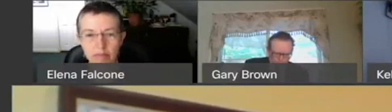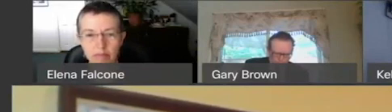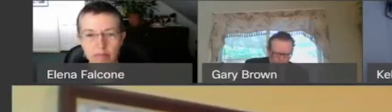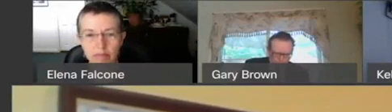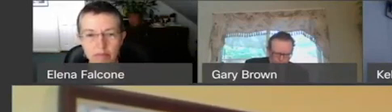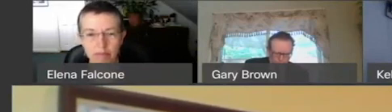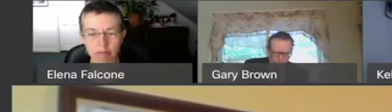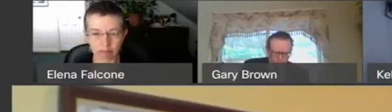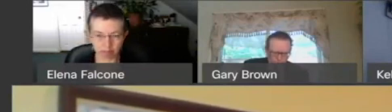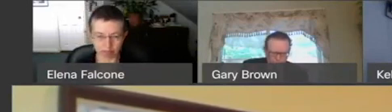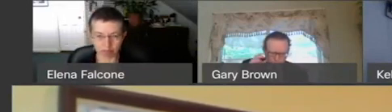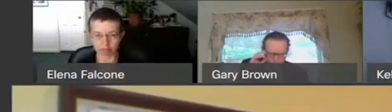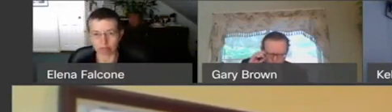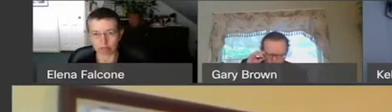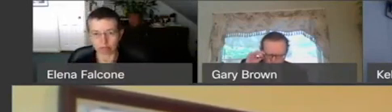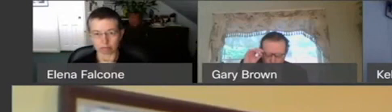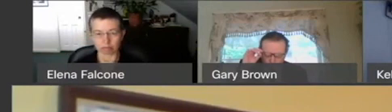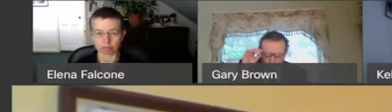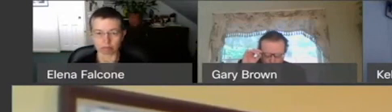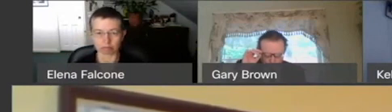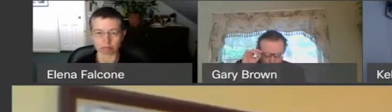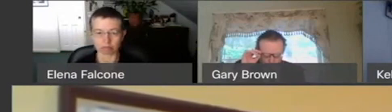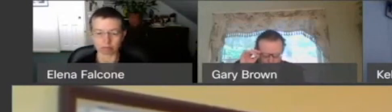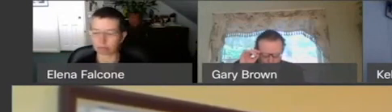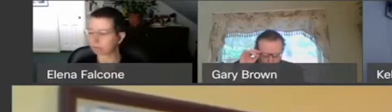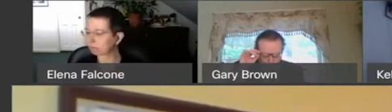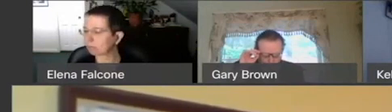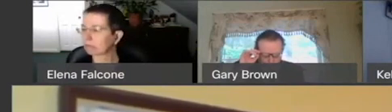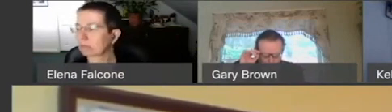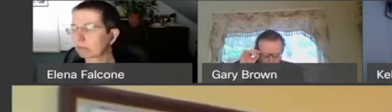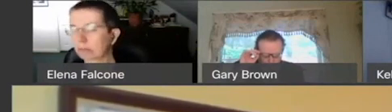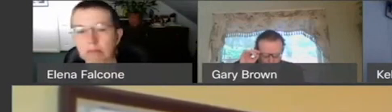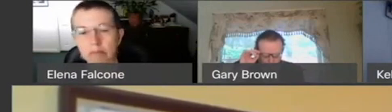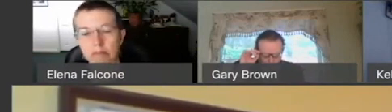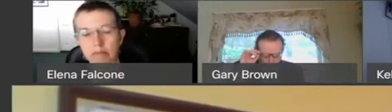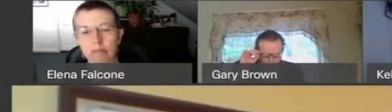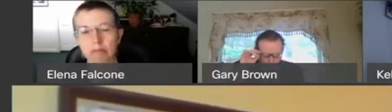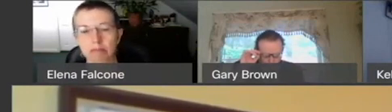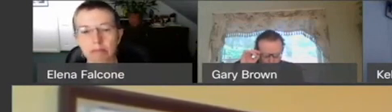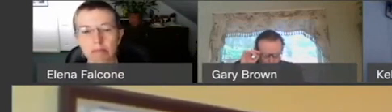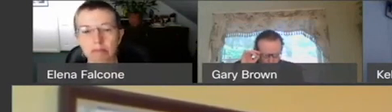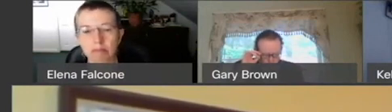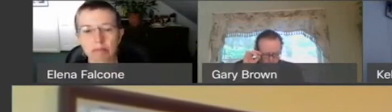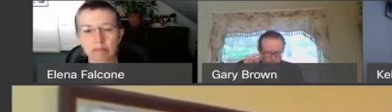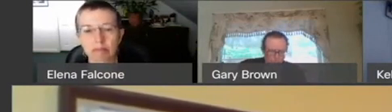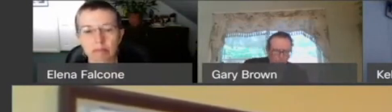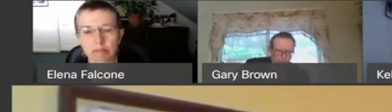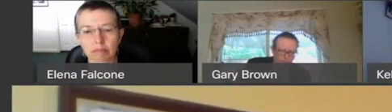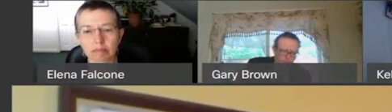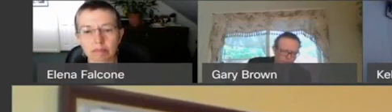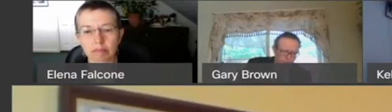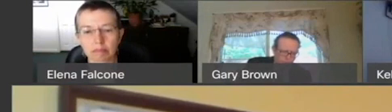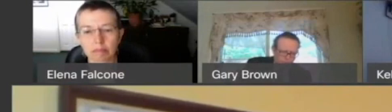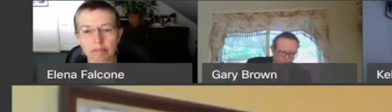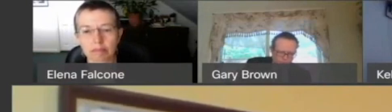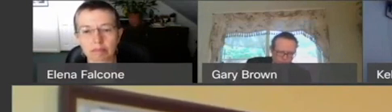Where do we contract the disease? It also has shown that surfaces are not as dangerous as we thought. That doesn't mean we want